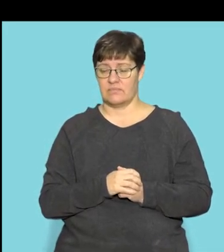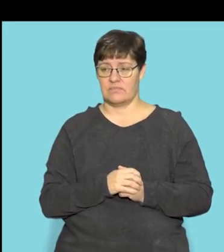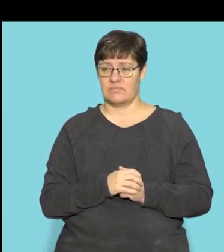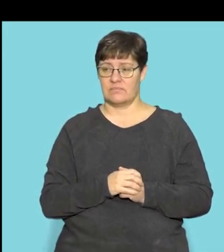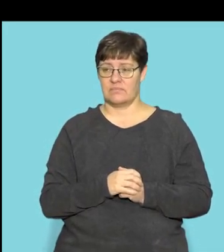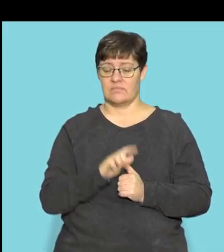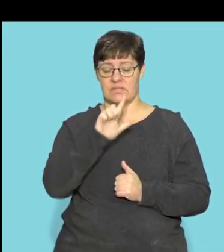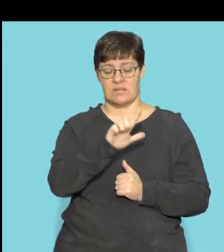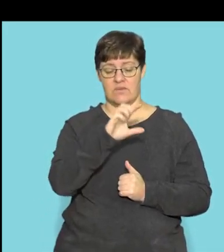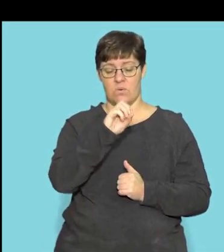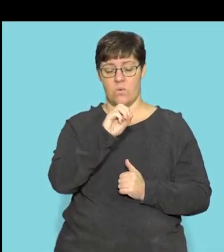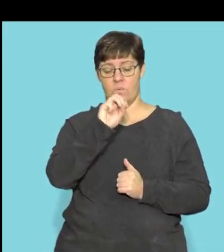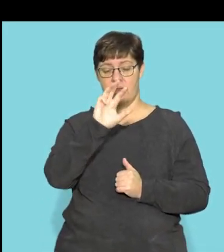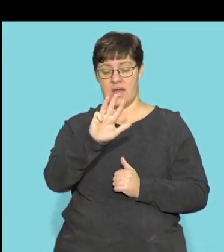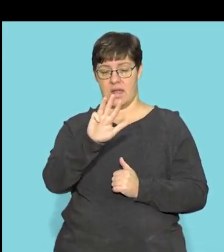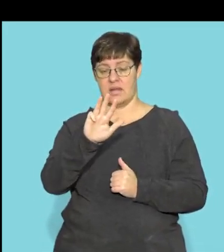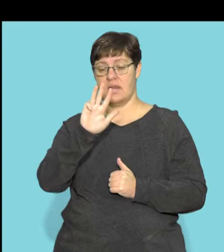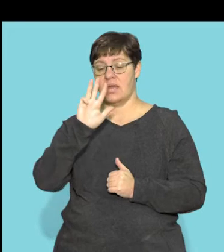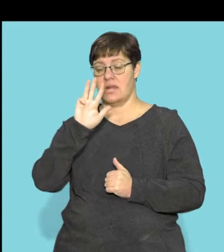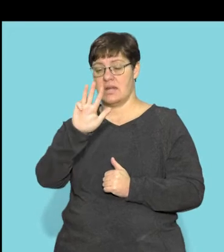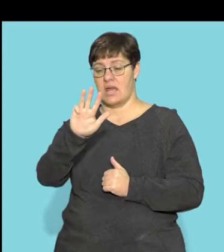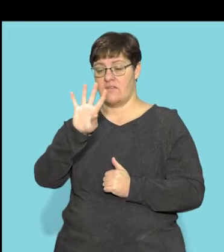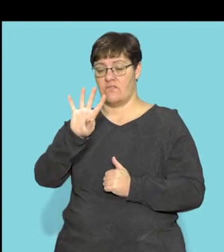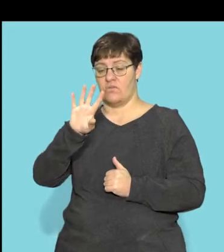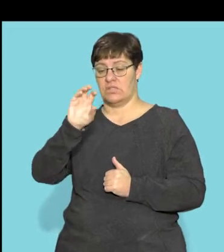709,940. So I have